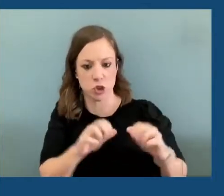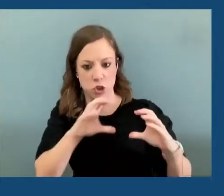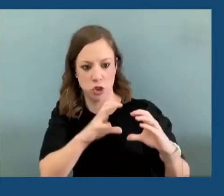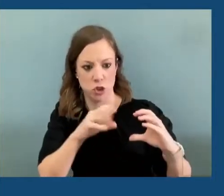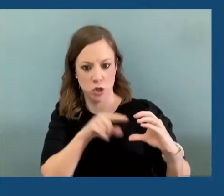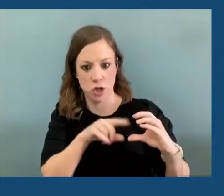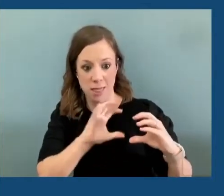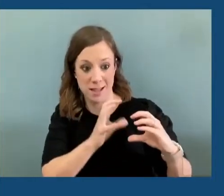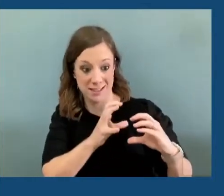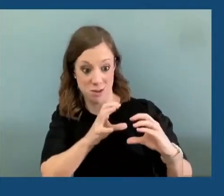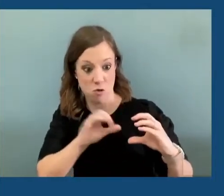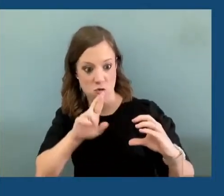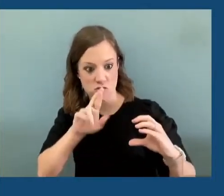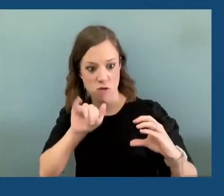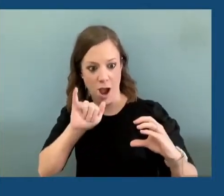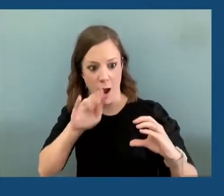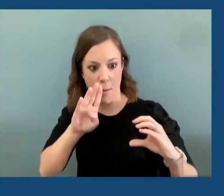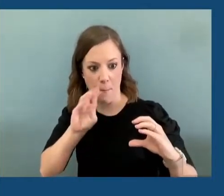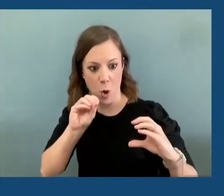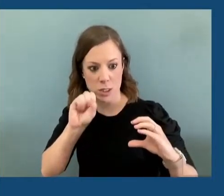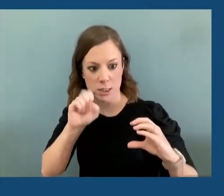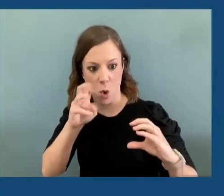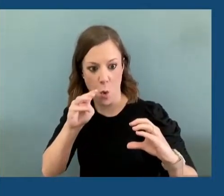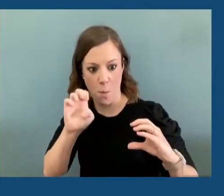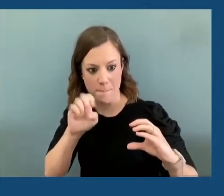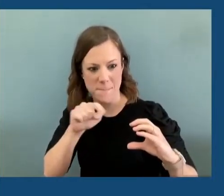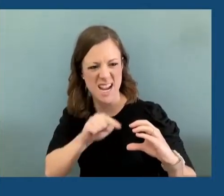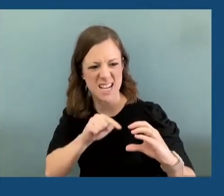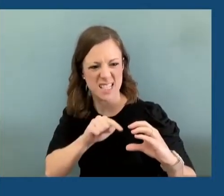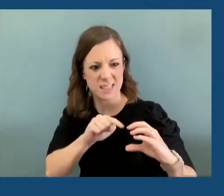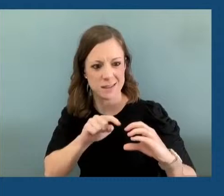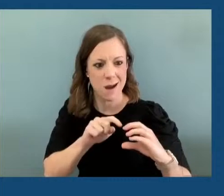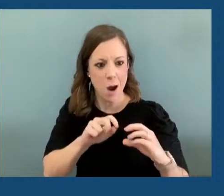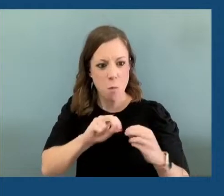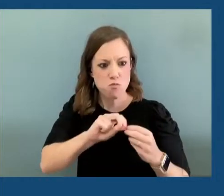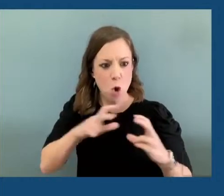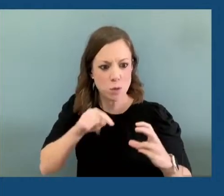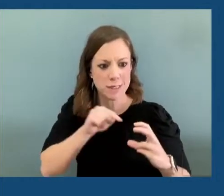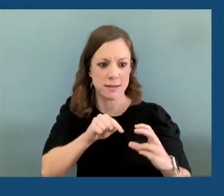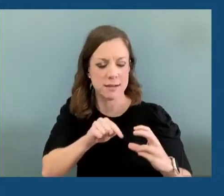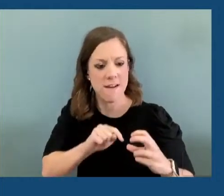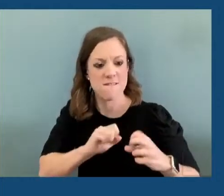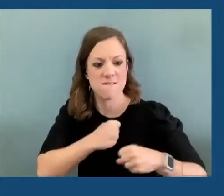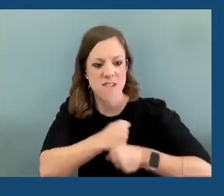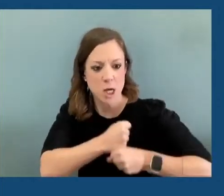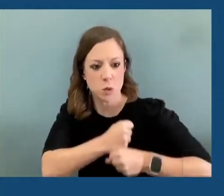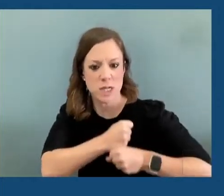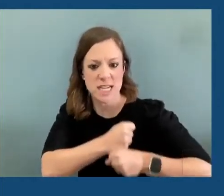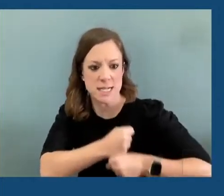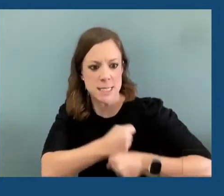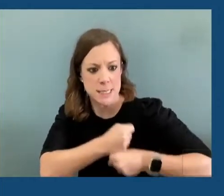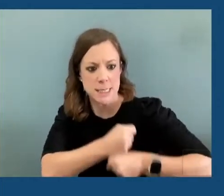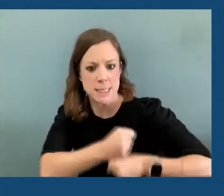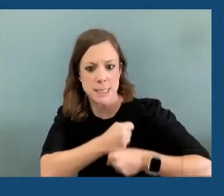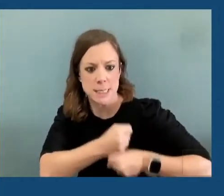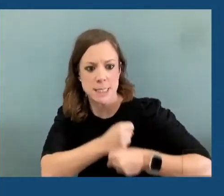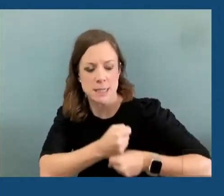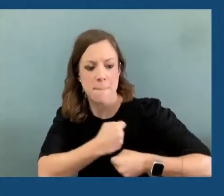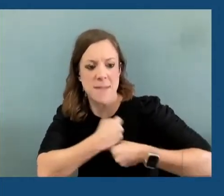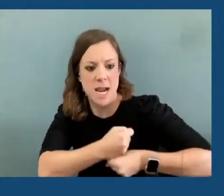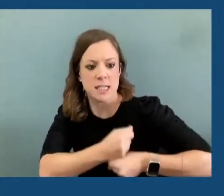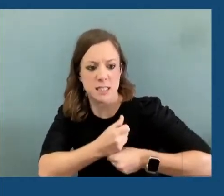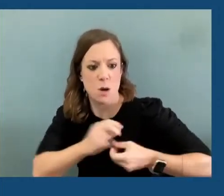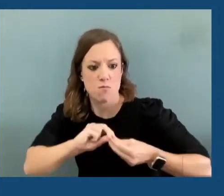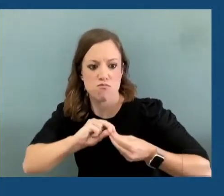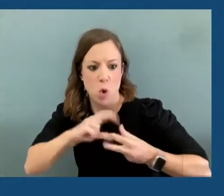ribosome. Ribosomes are protein factories that keep us healthy in our cells by making proteins for us. They have multiple layers